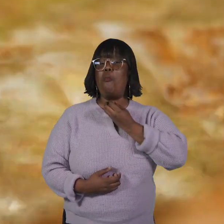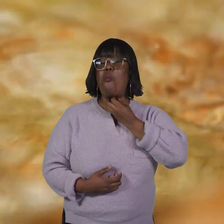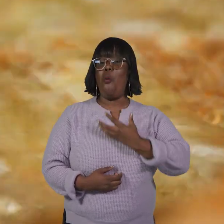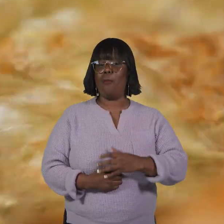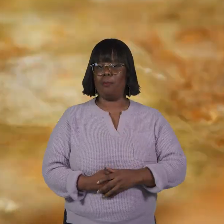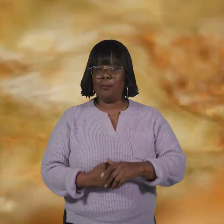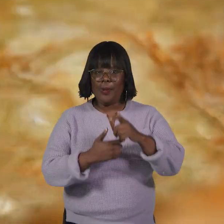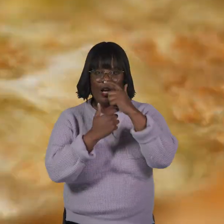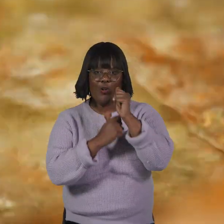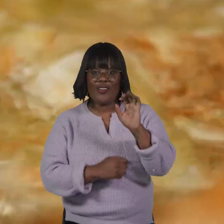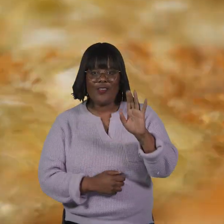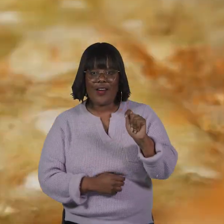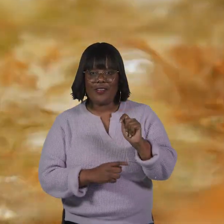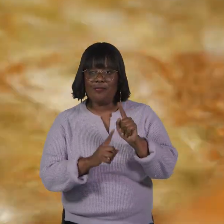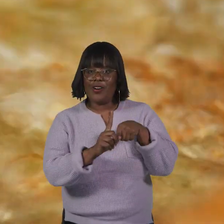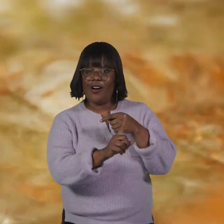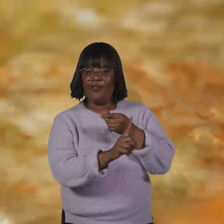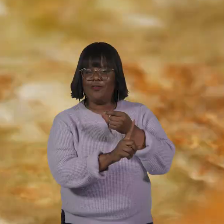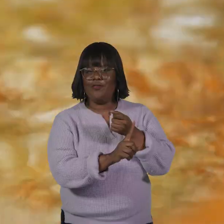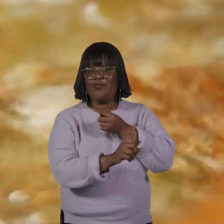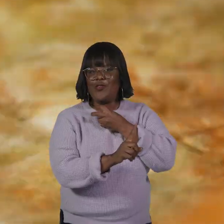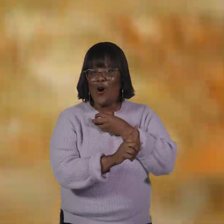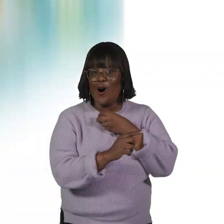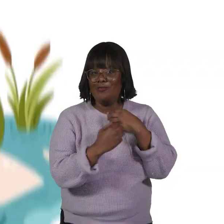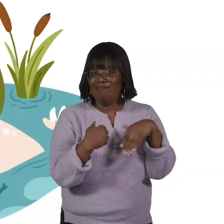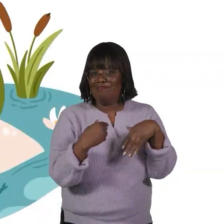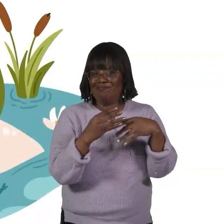a few interesting facts about frogs.